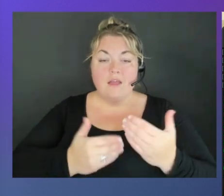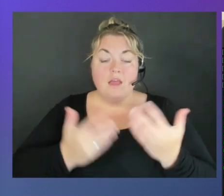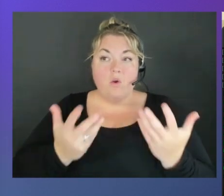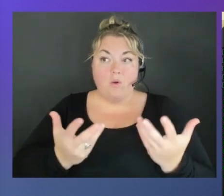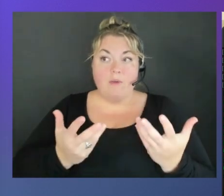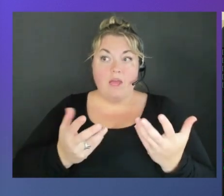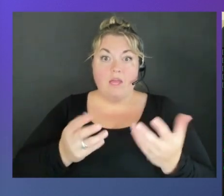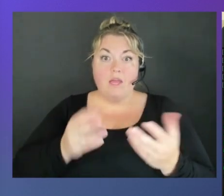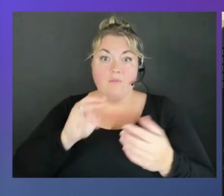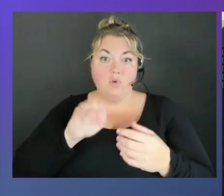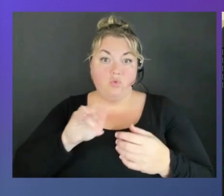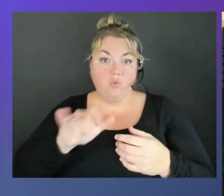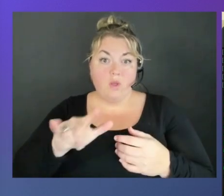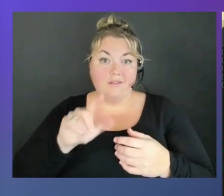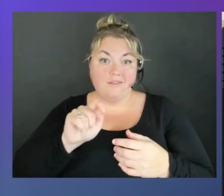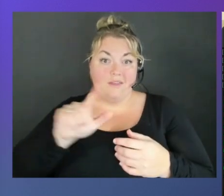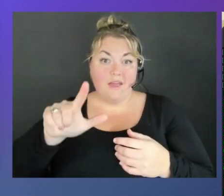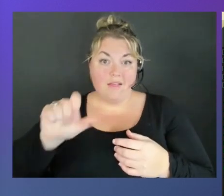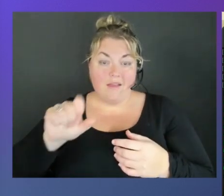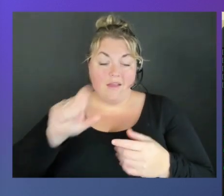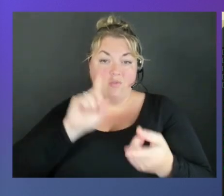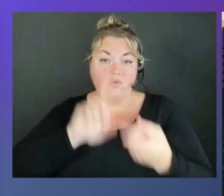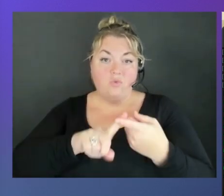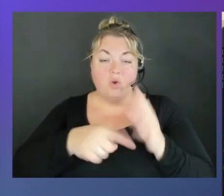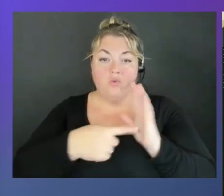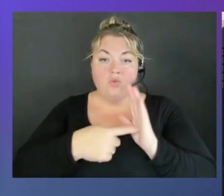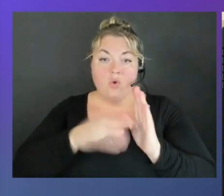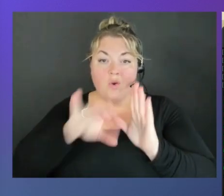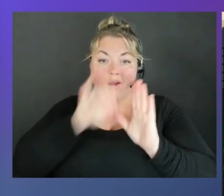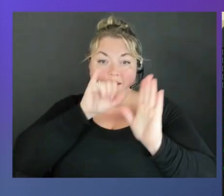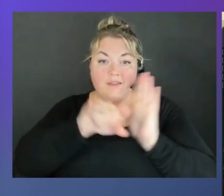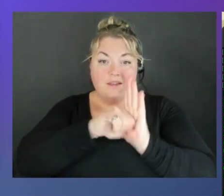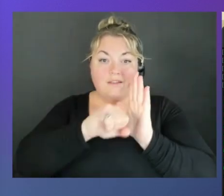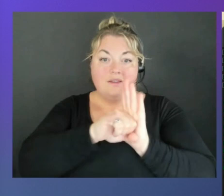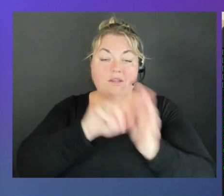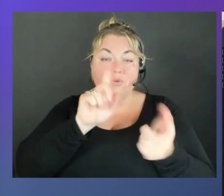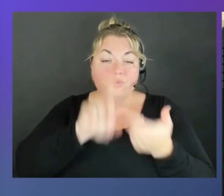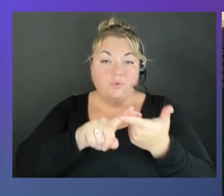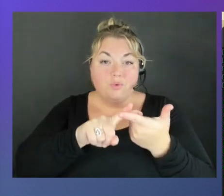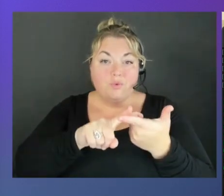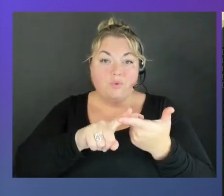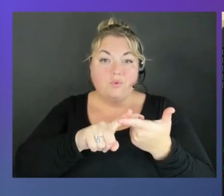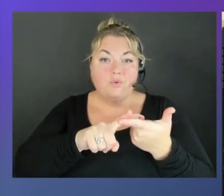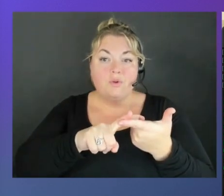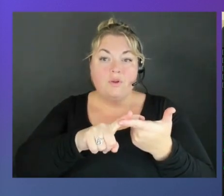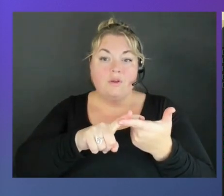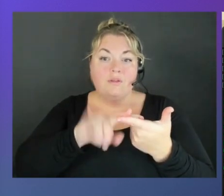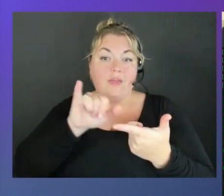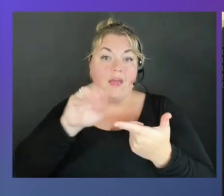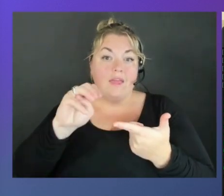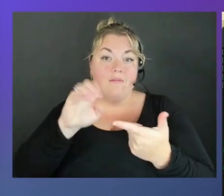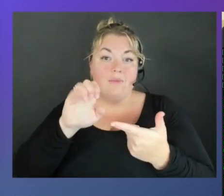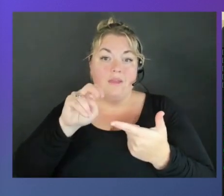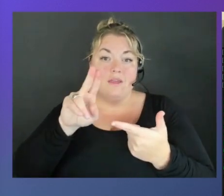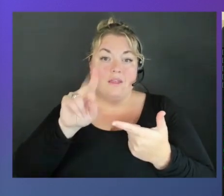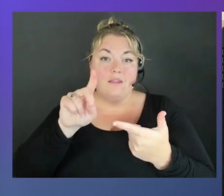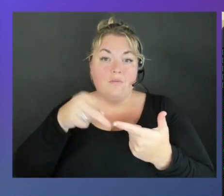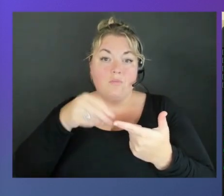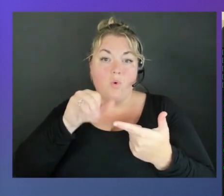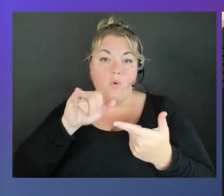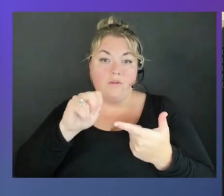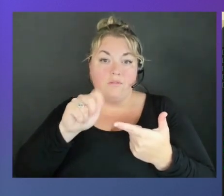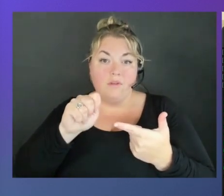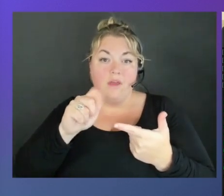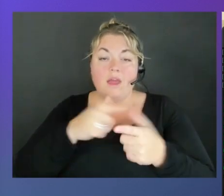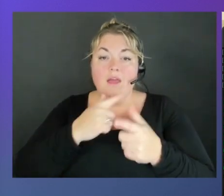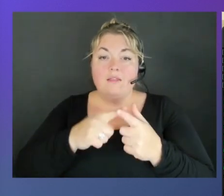mutual TLS to show your identity to the IAM endpoint. And then it will return credentials